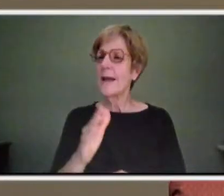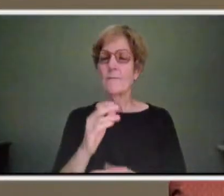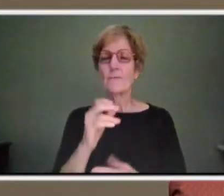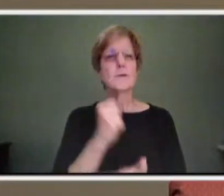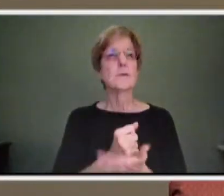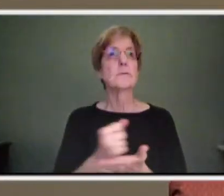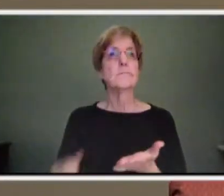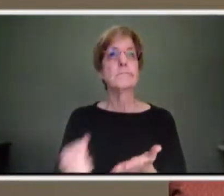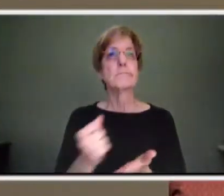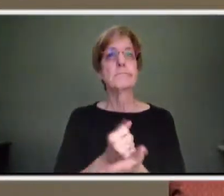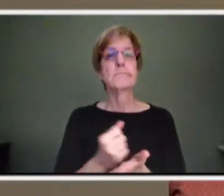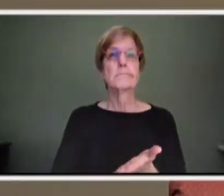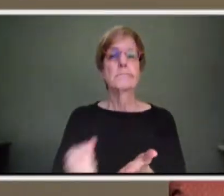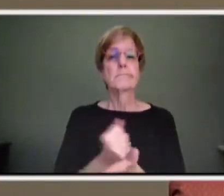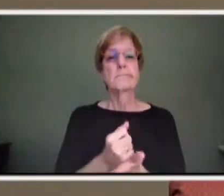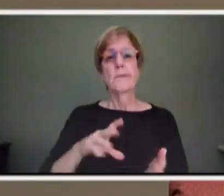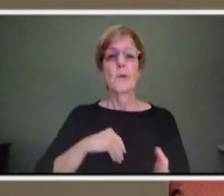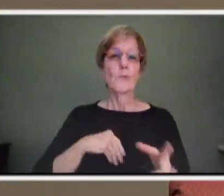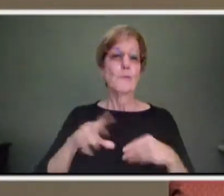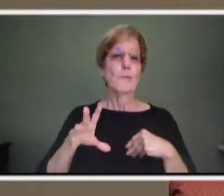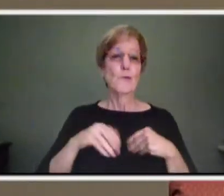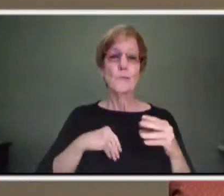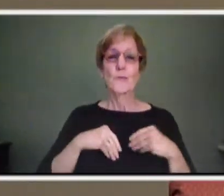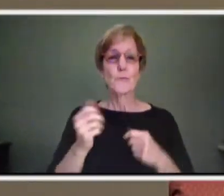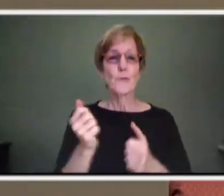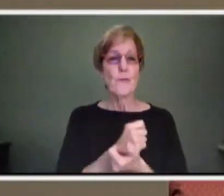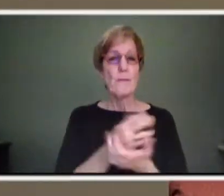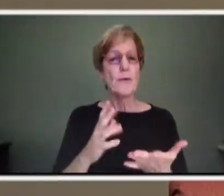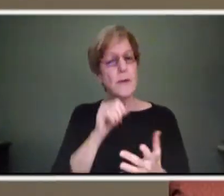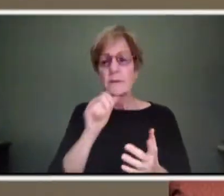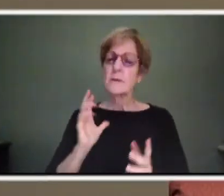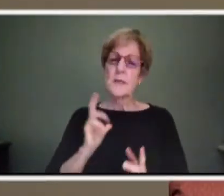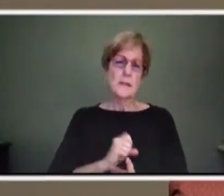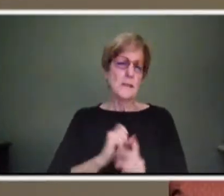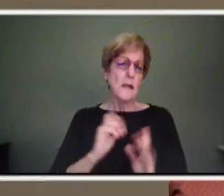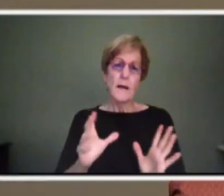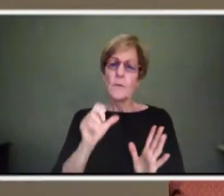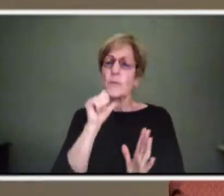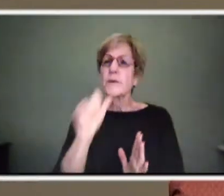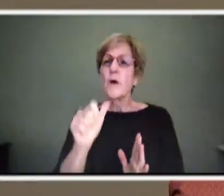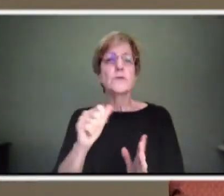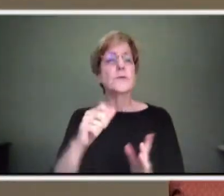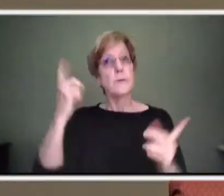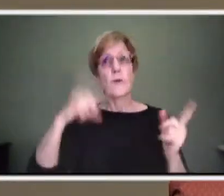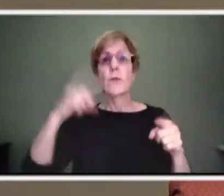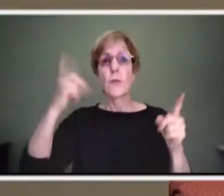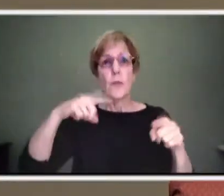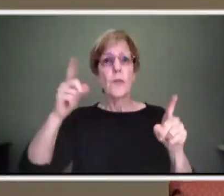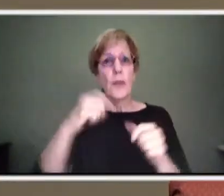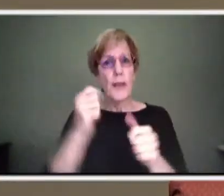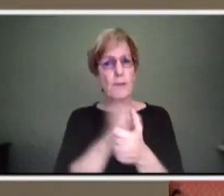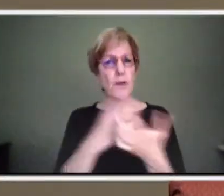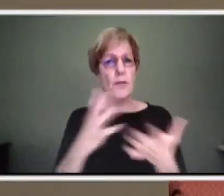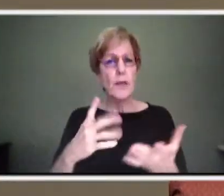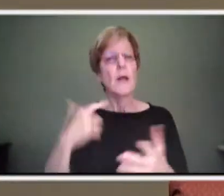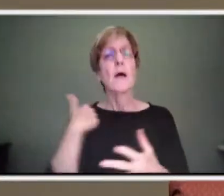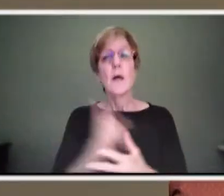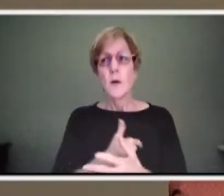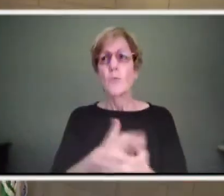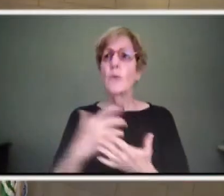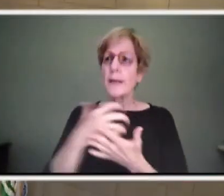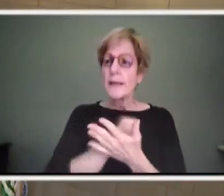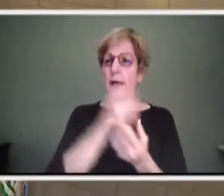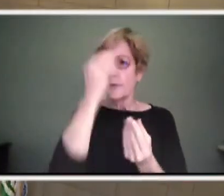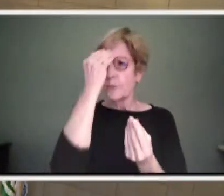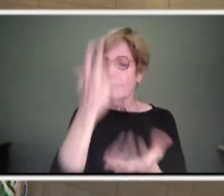that's not what we do around here. We don't rubber stamp. We make informed decisions. Thank you. Ms.